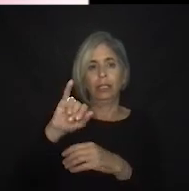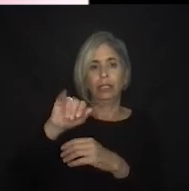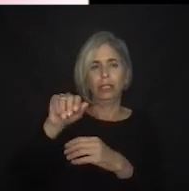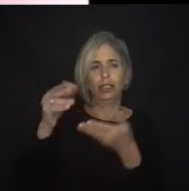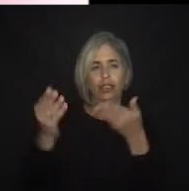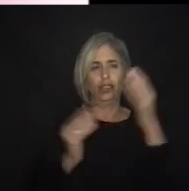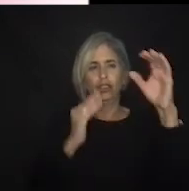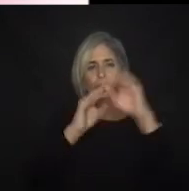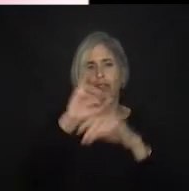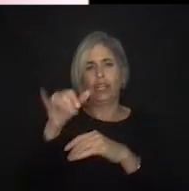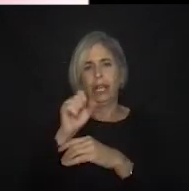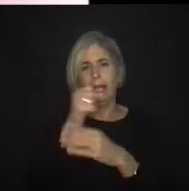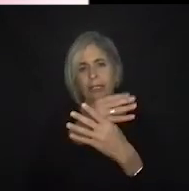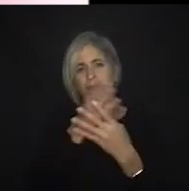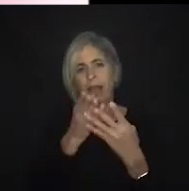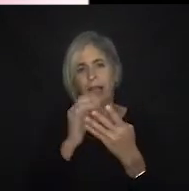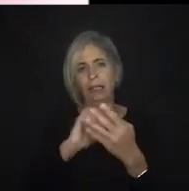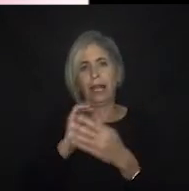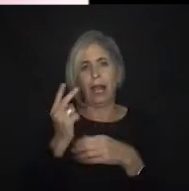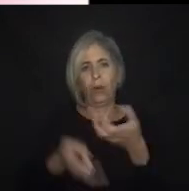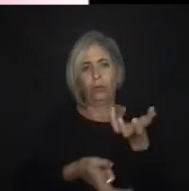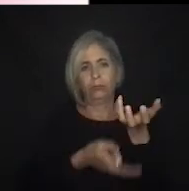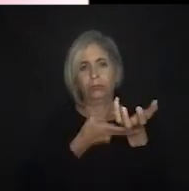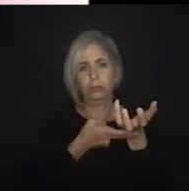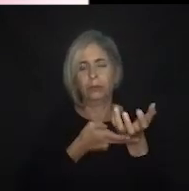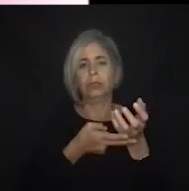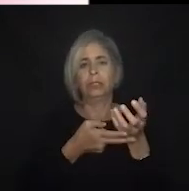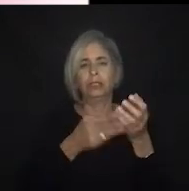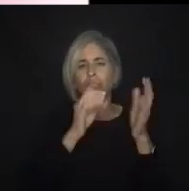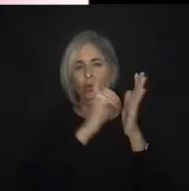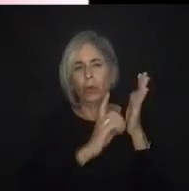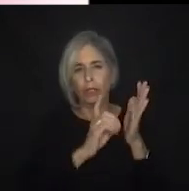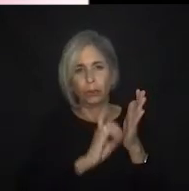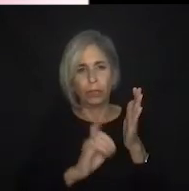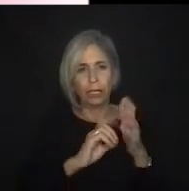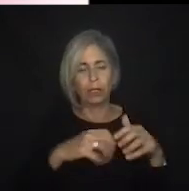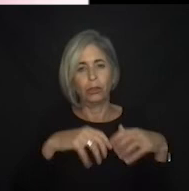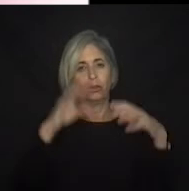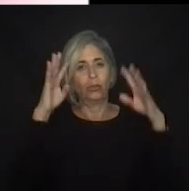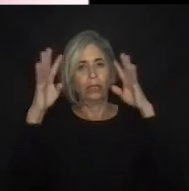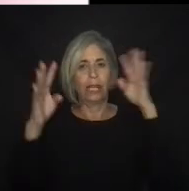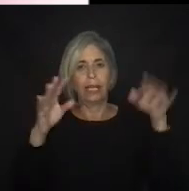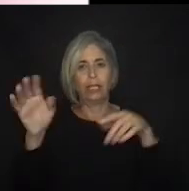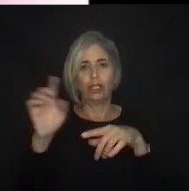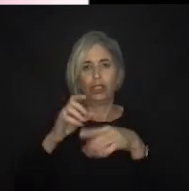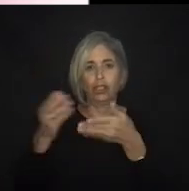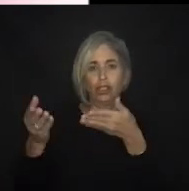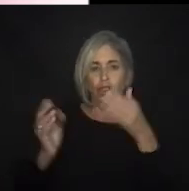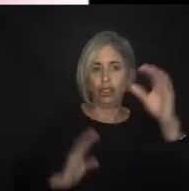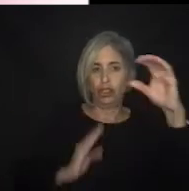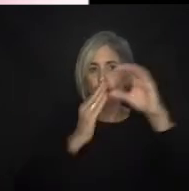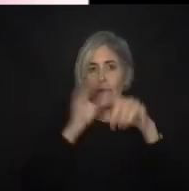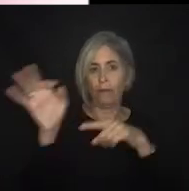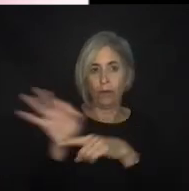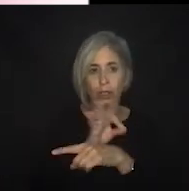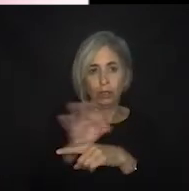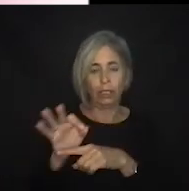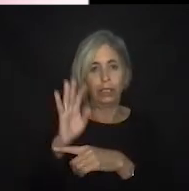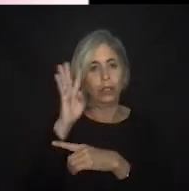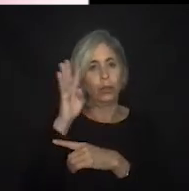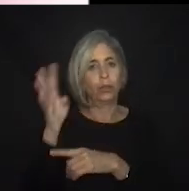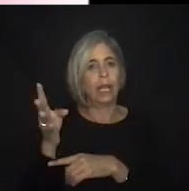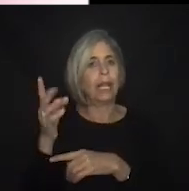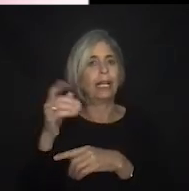our root project directory. And then we're going to use a built-in create server function to go ahead and create a